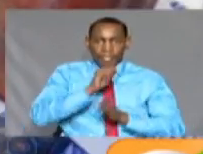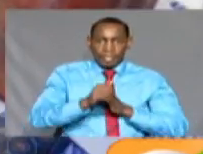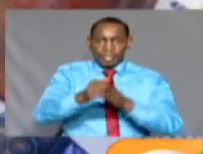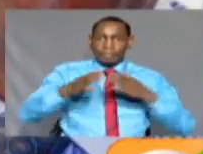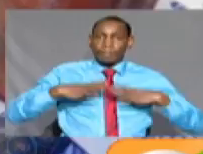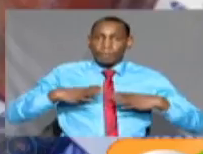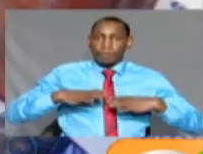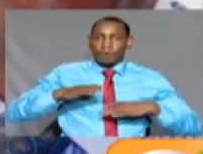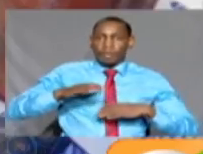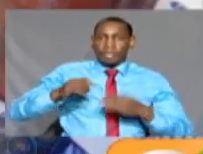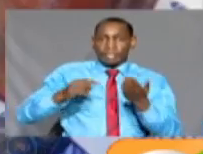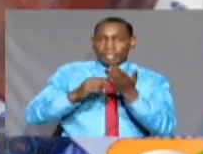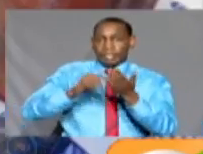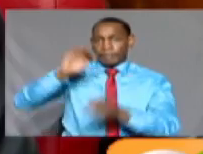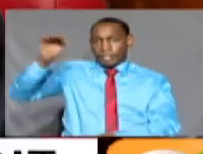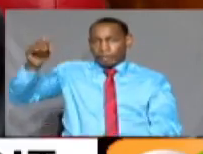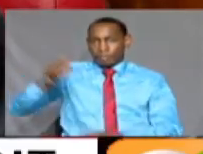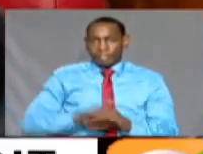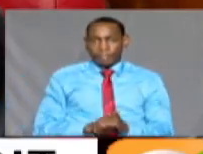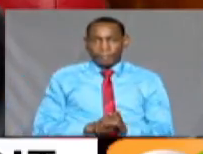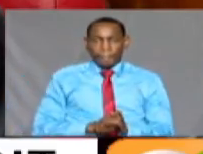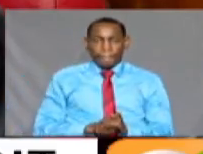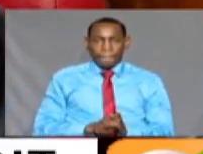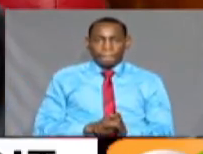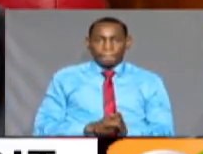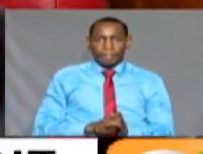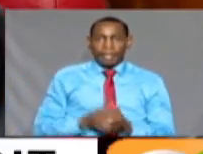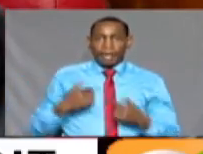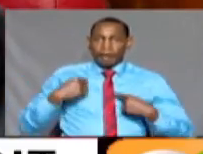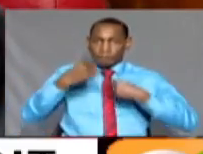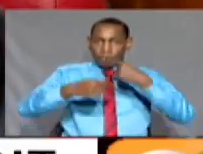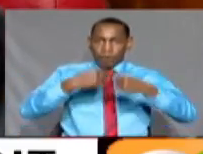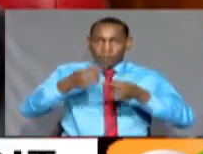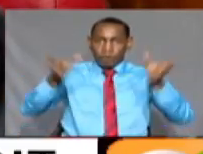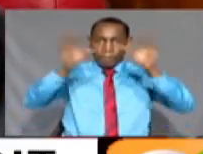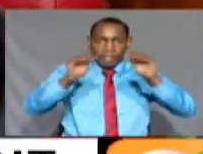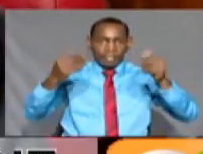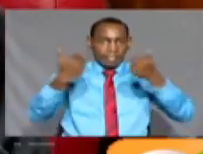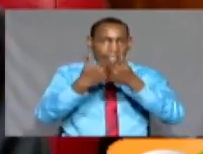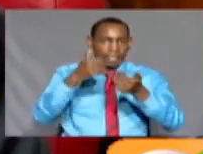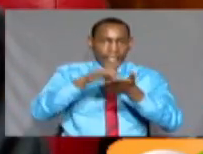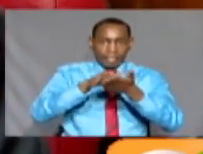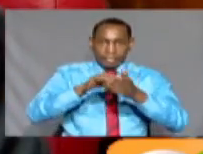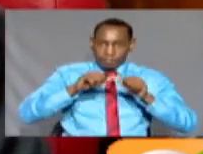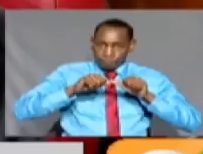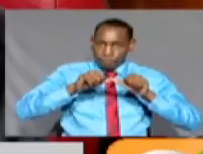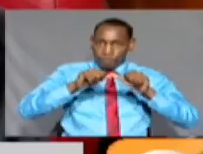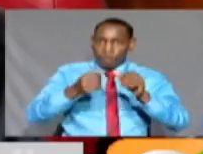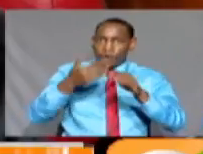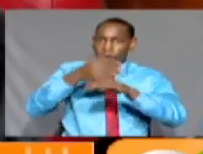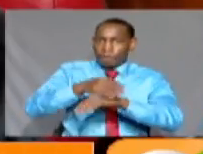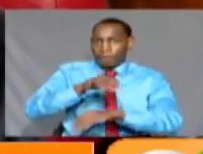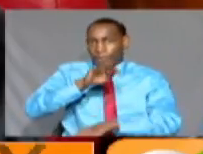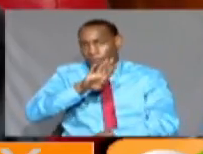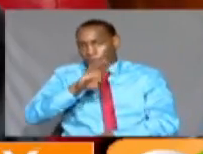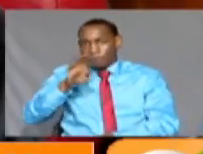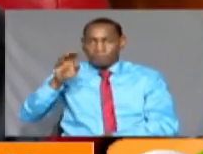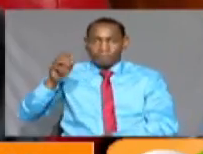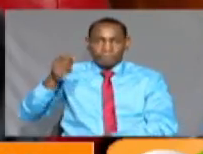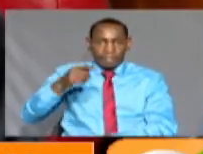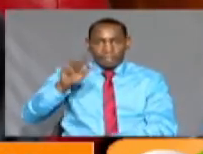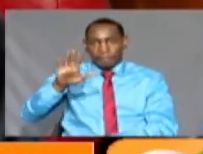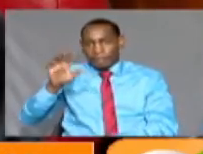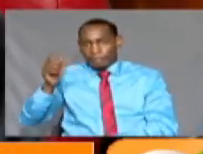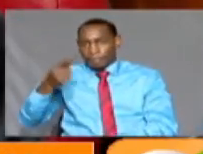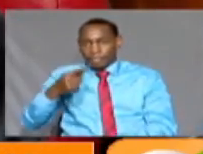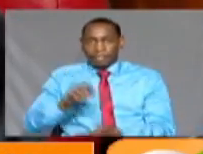Taita Taveta County. There is an ongoing budget stalemate that has persisted for over 4 or 5 months. There